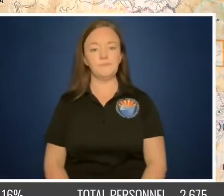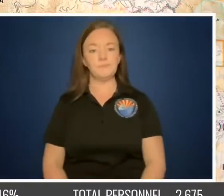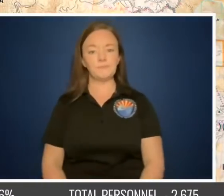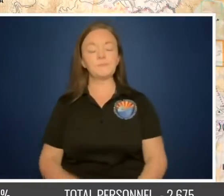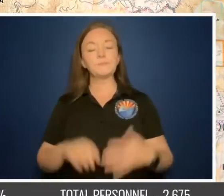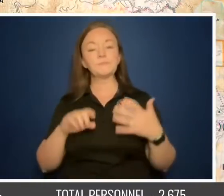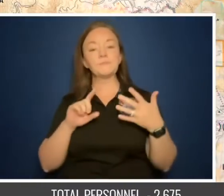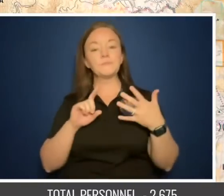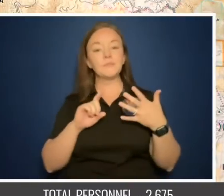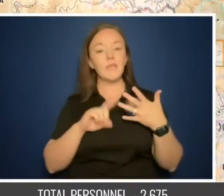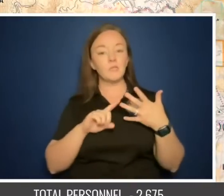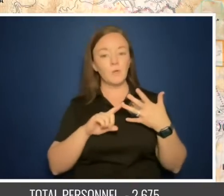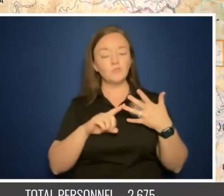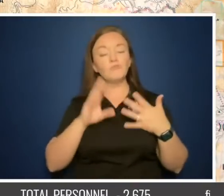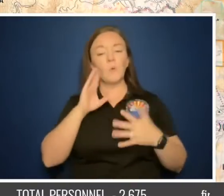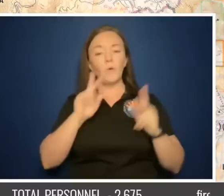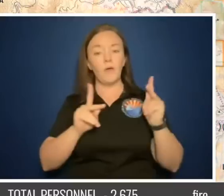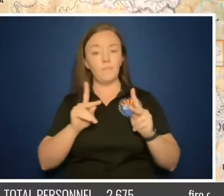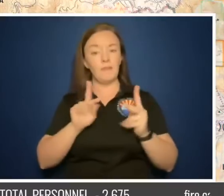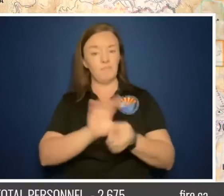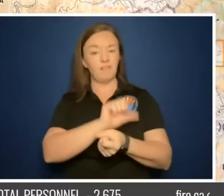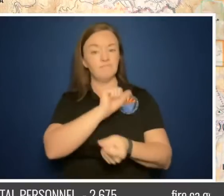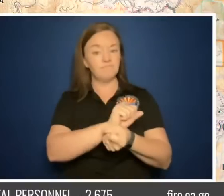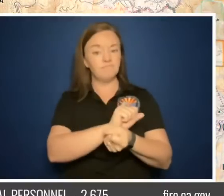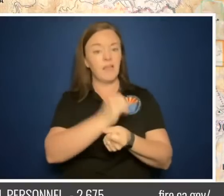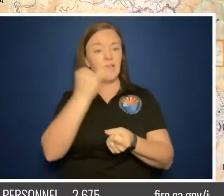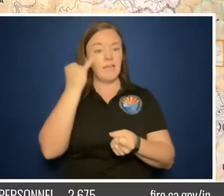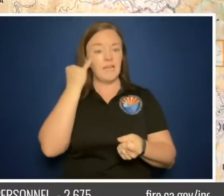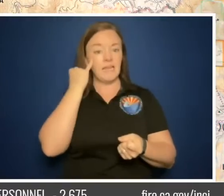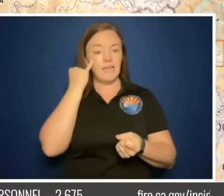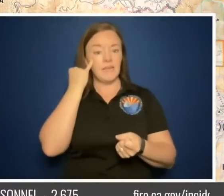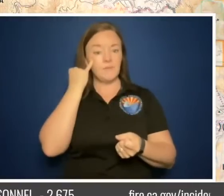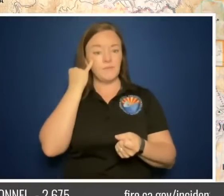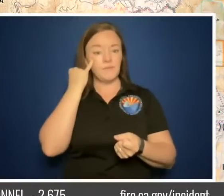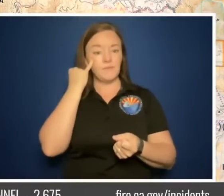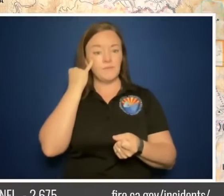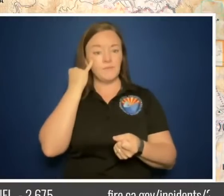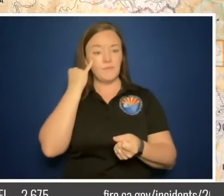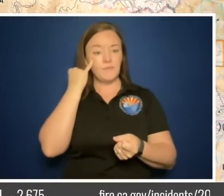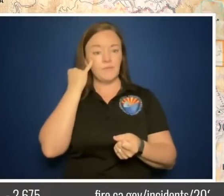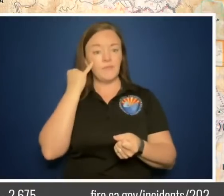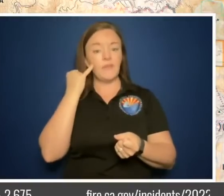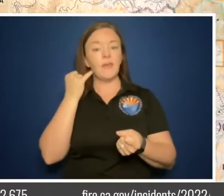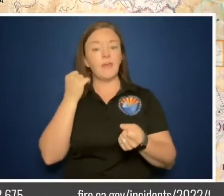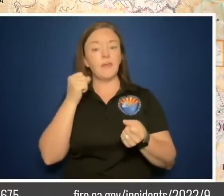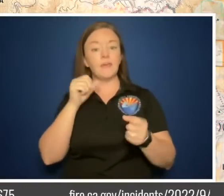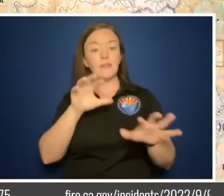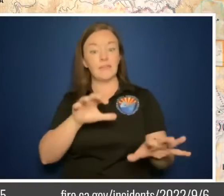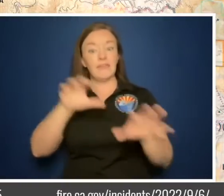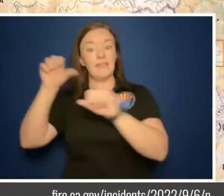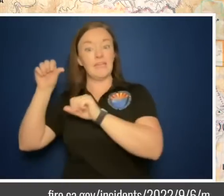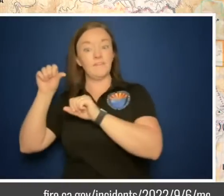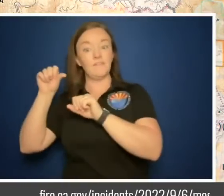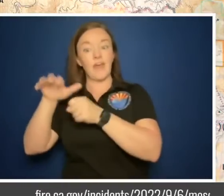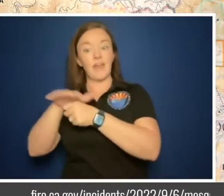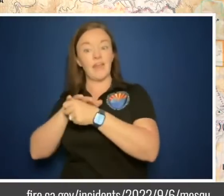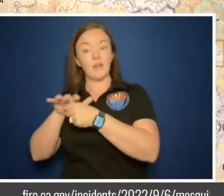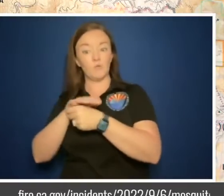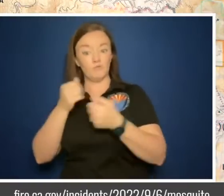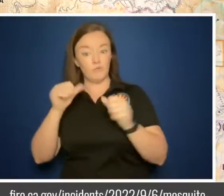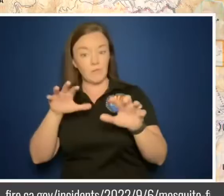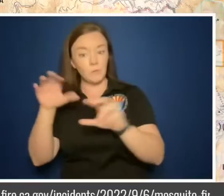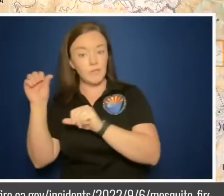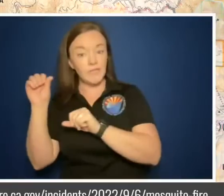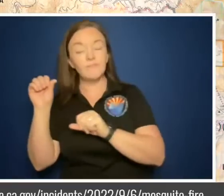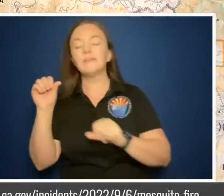Next question is, will people be arrested for leaving the mandatory evacuation zones trying to leave? Once you leave your residence and